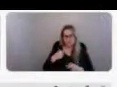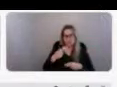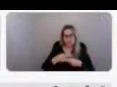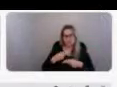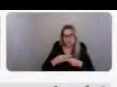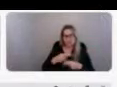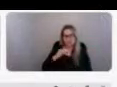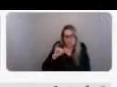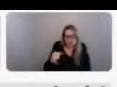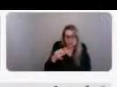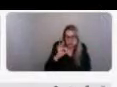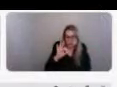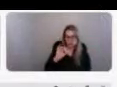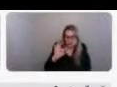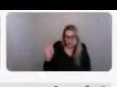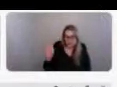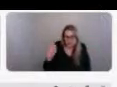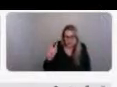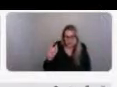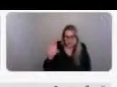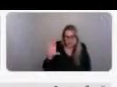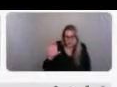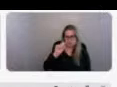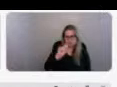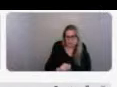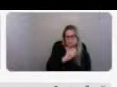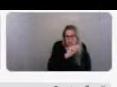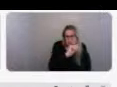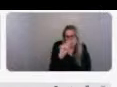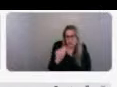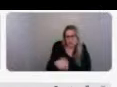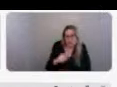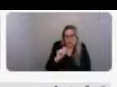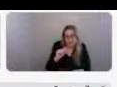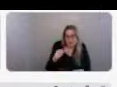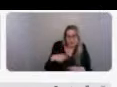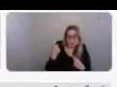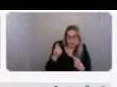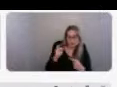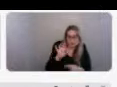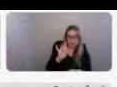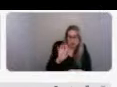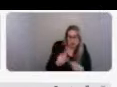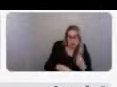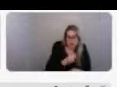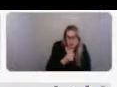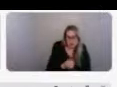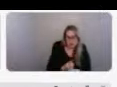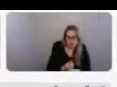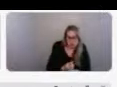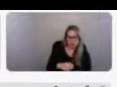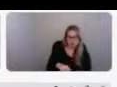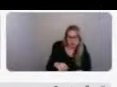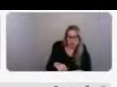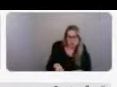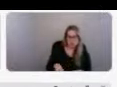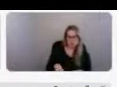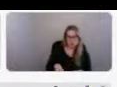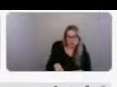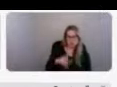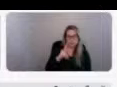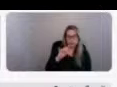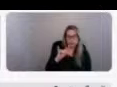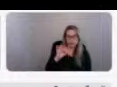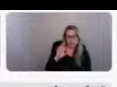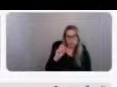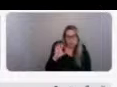join you from south tempe i've lived here for eight years and i work in north chandler and as an awatuki property owner i've been a taxpayer in the kyrene school district